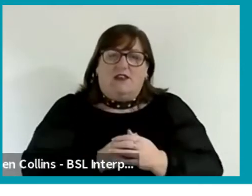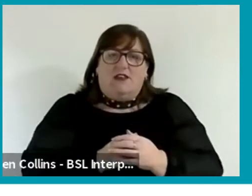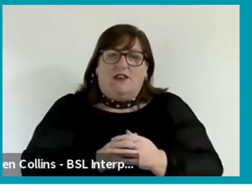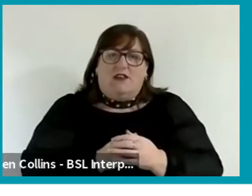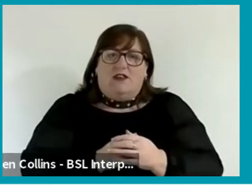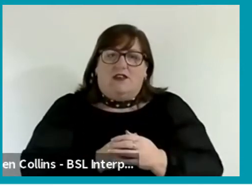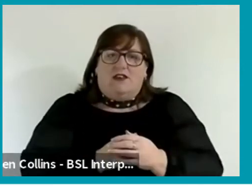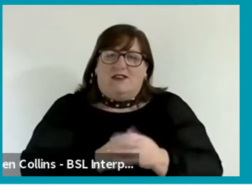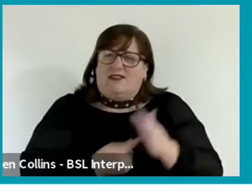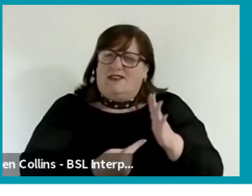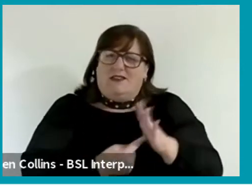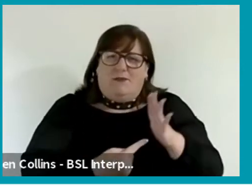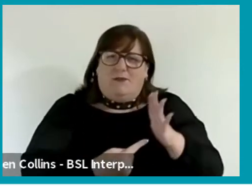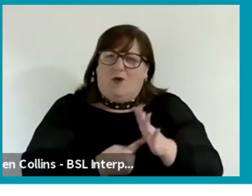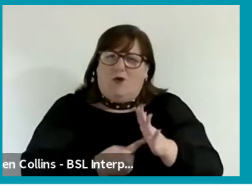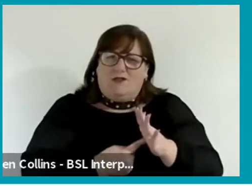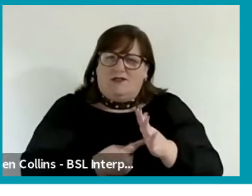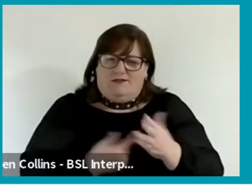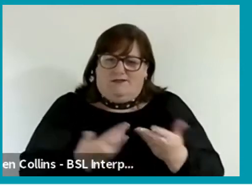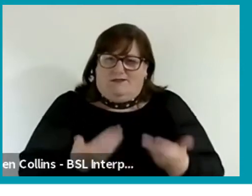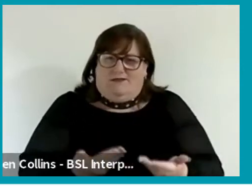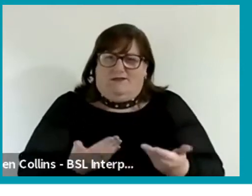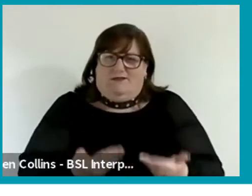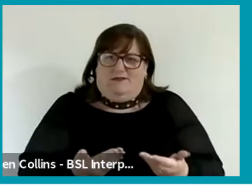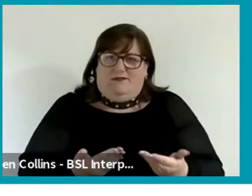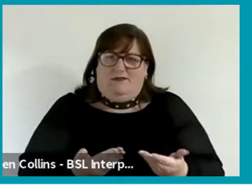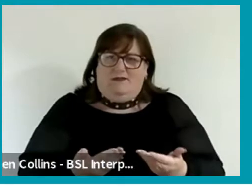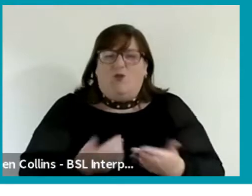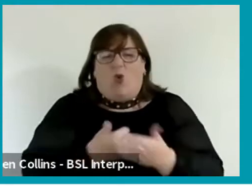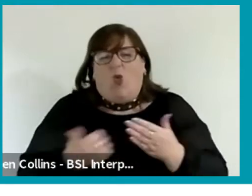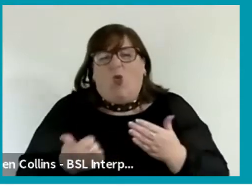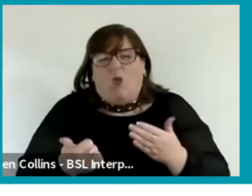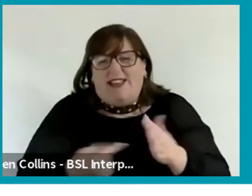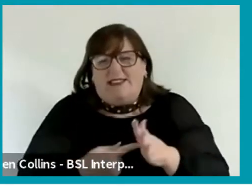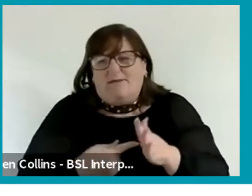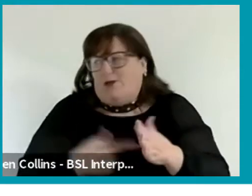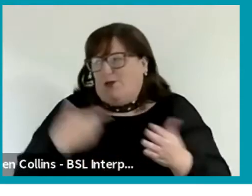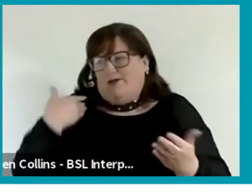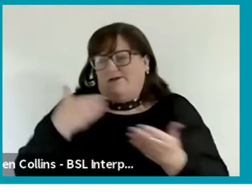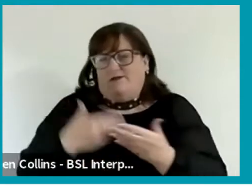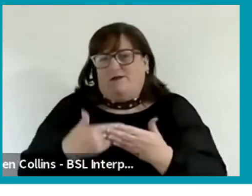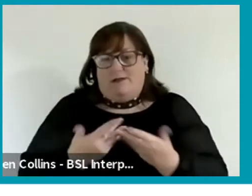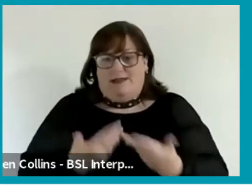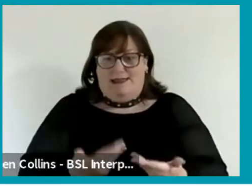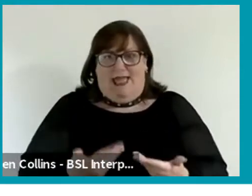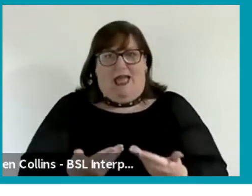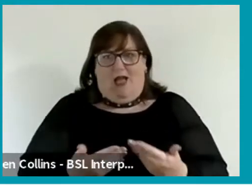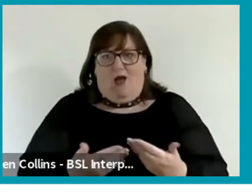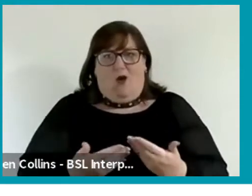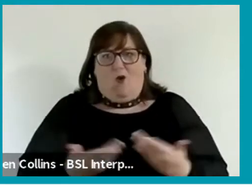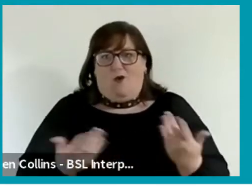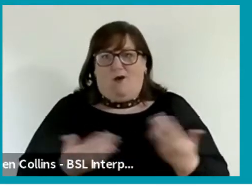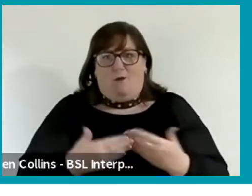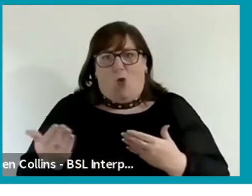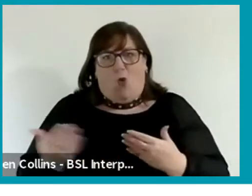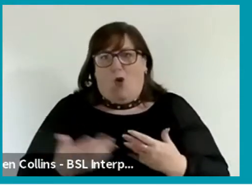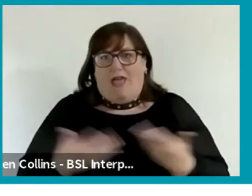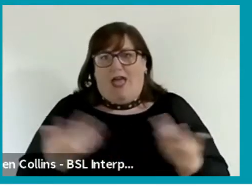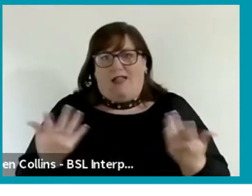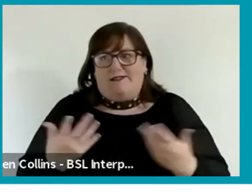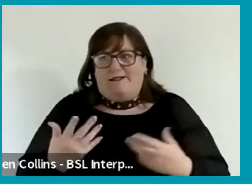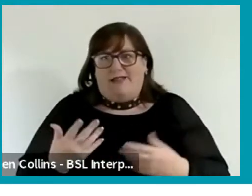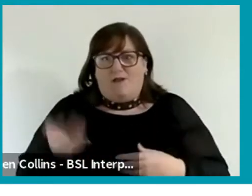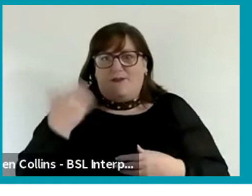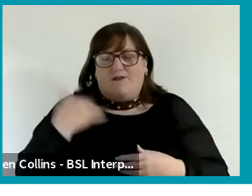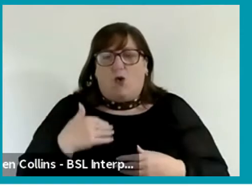in current times, but it's been important for always, but now is even more visible than ever. Collective excellence means